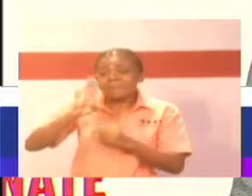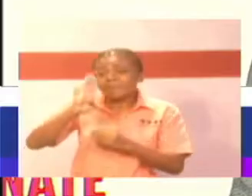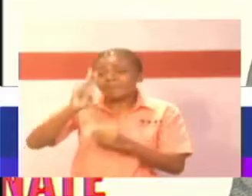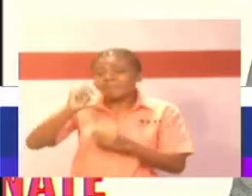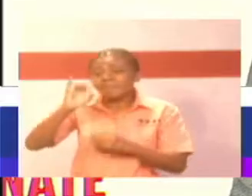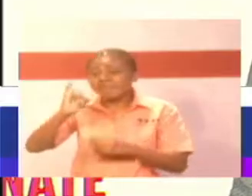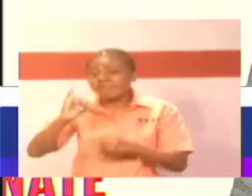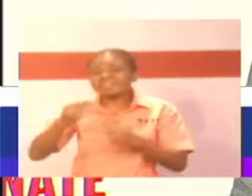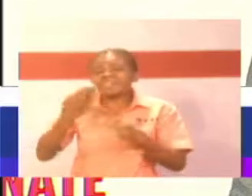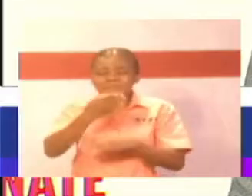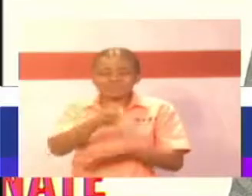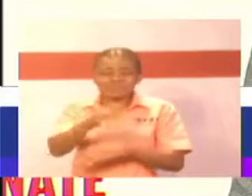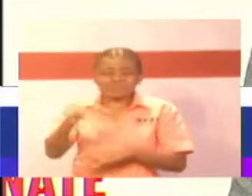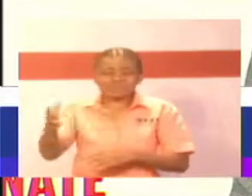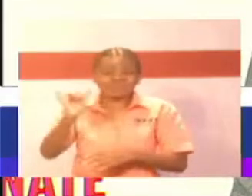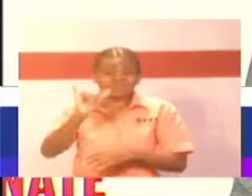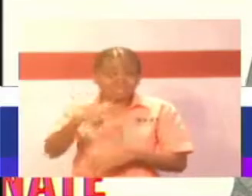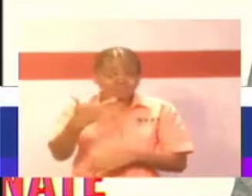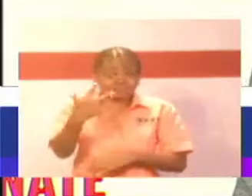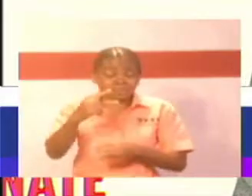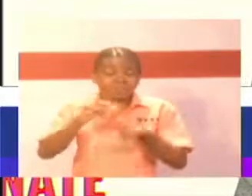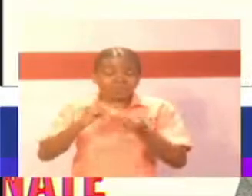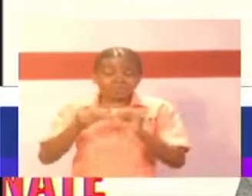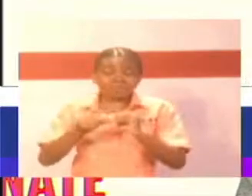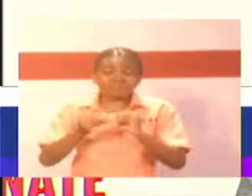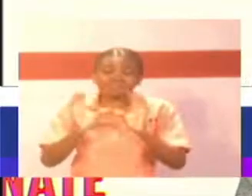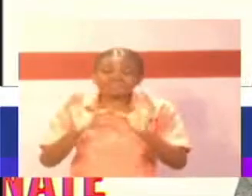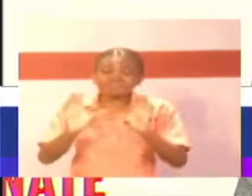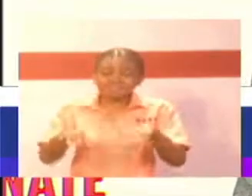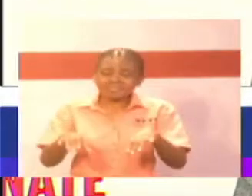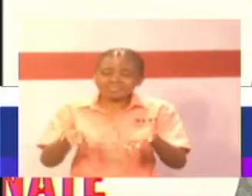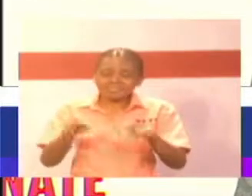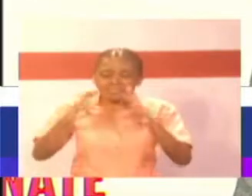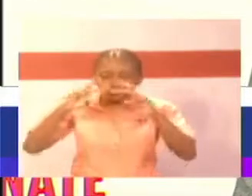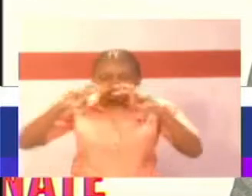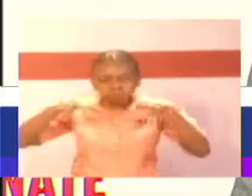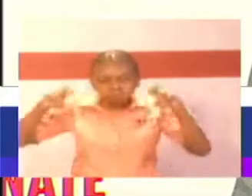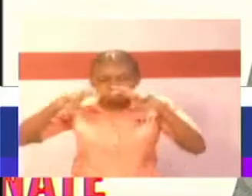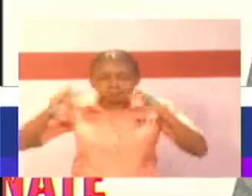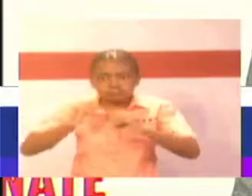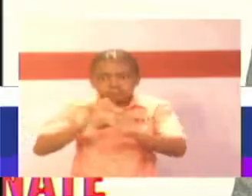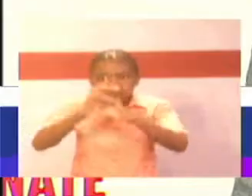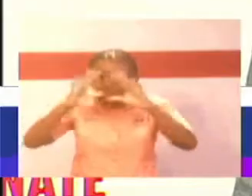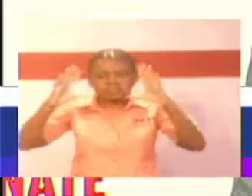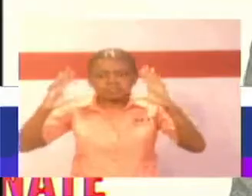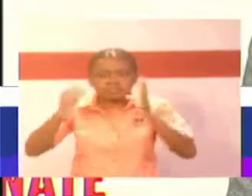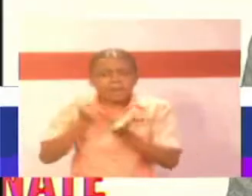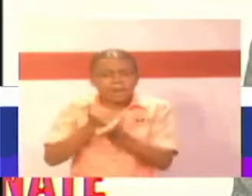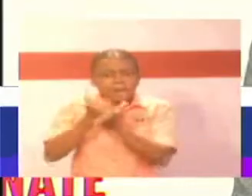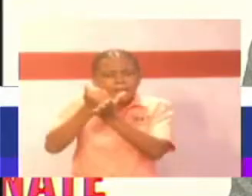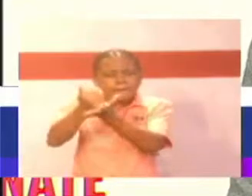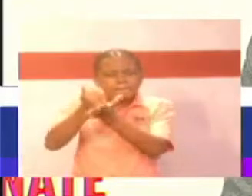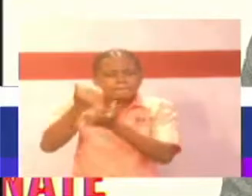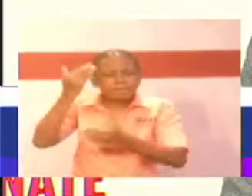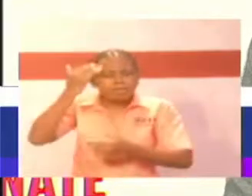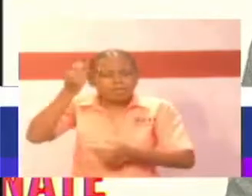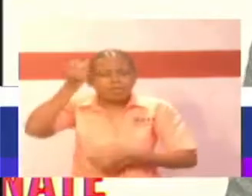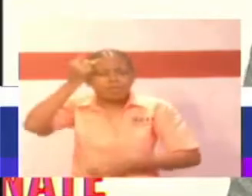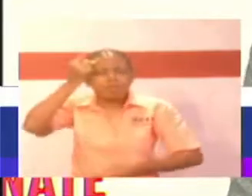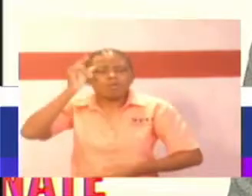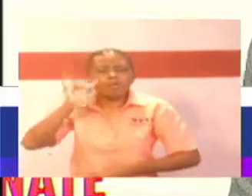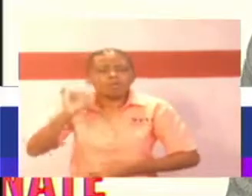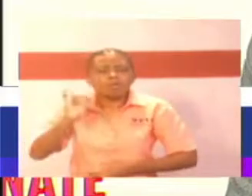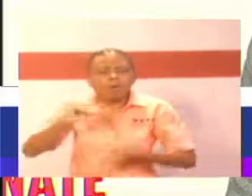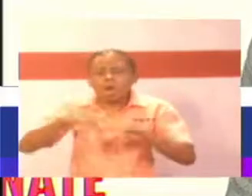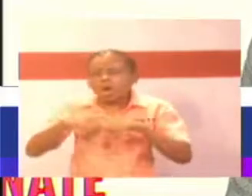three numbers give us good insight into a person's risk of developing high blood pressure, heart disease, diabetes, and strokes in